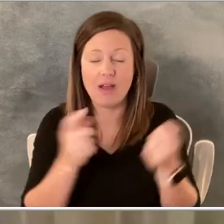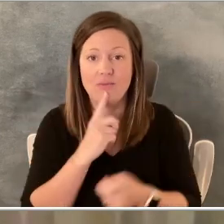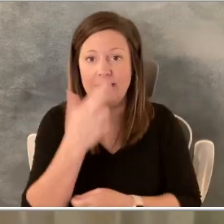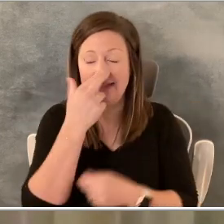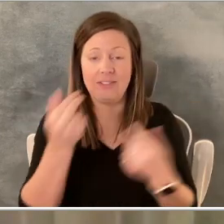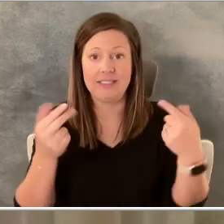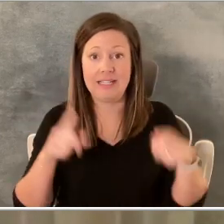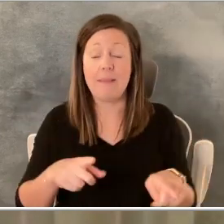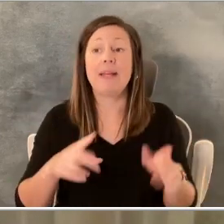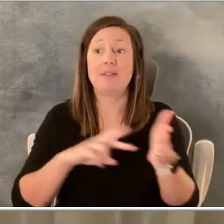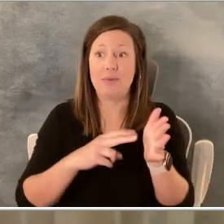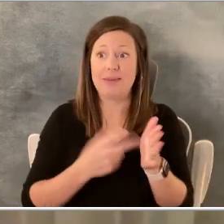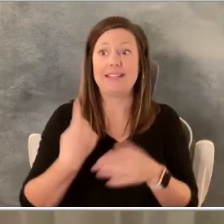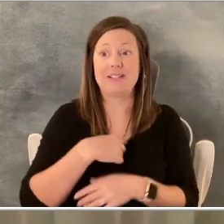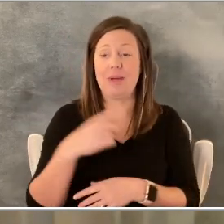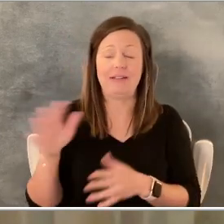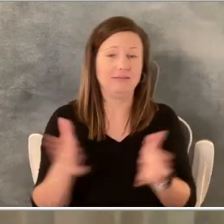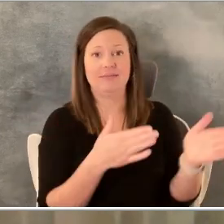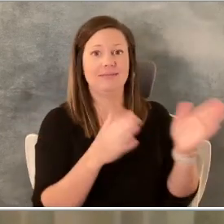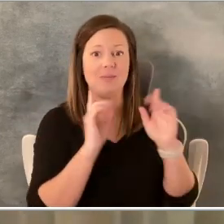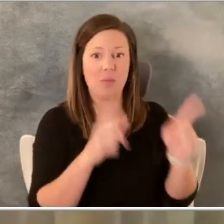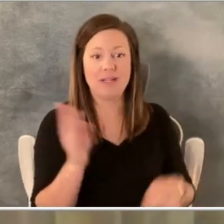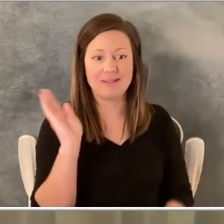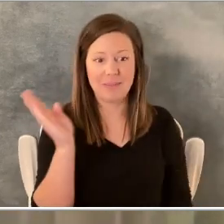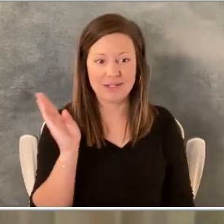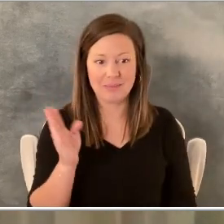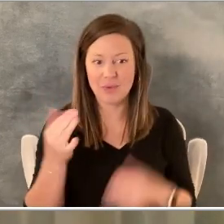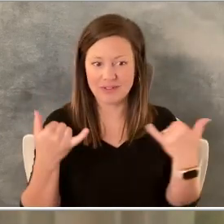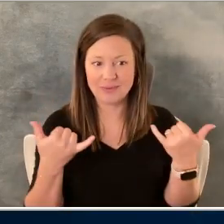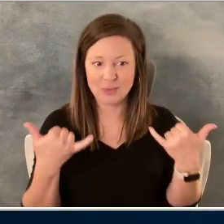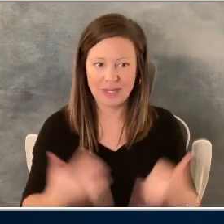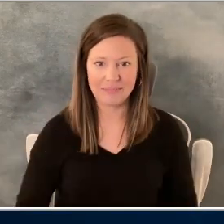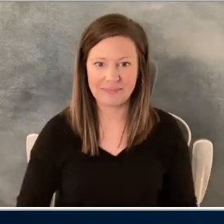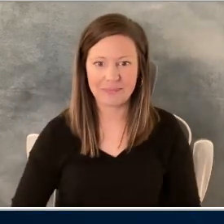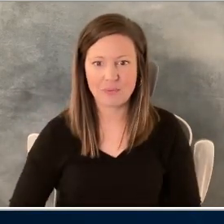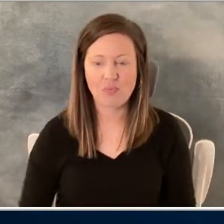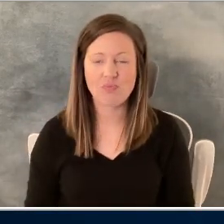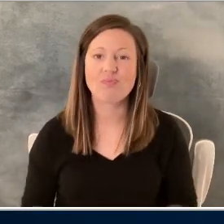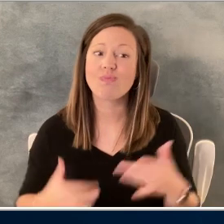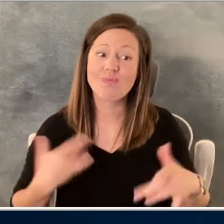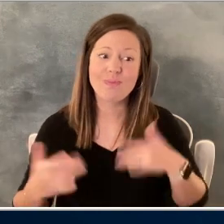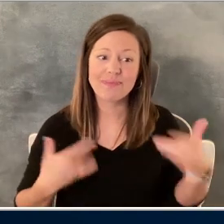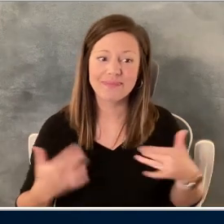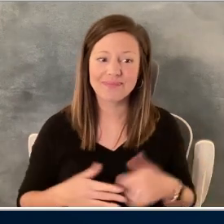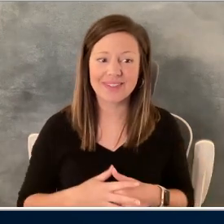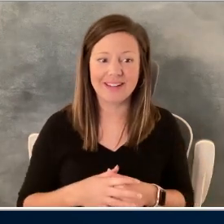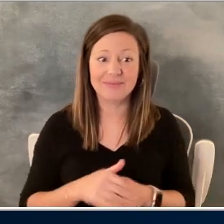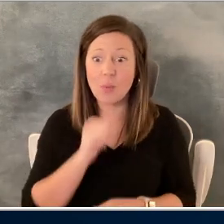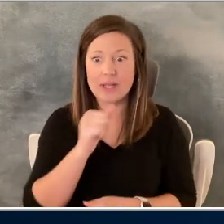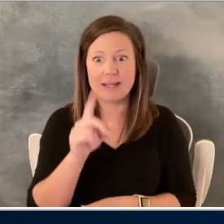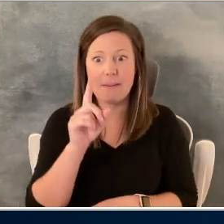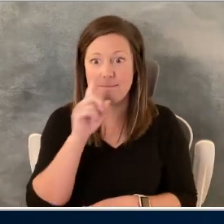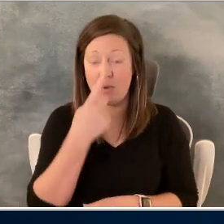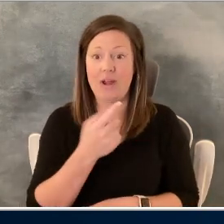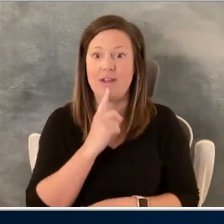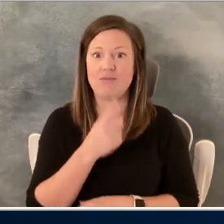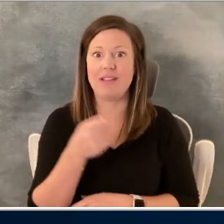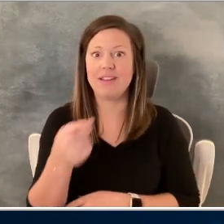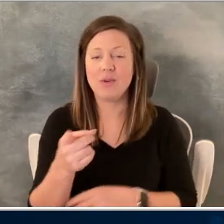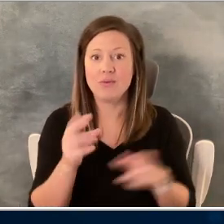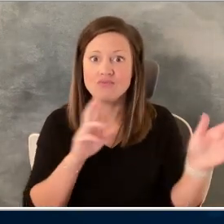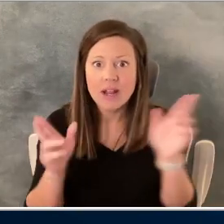up going to Baltimore. That's where I am today. Well, exciting. Well, it wasn't boring. They kept you on your toes for sure.